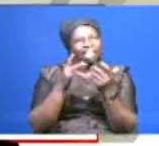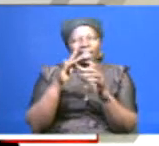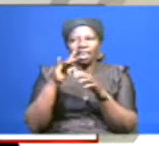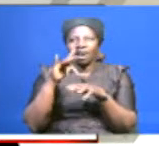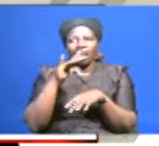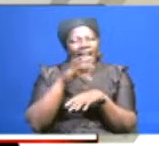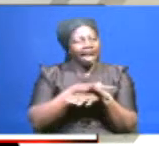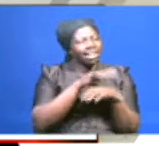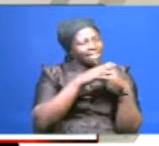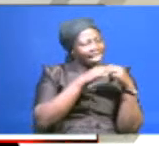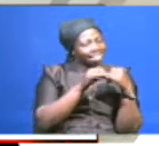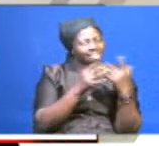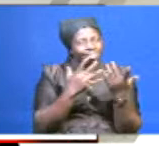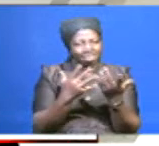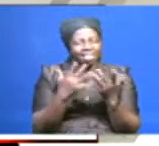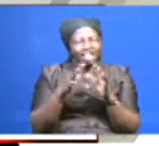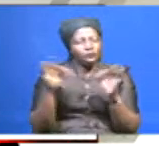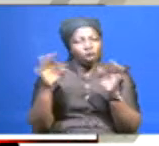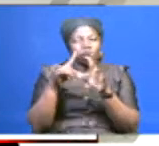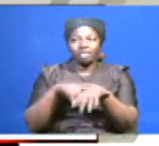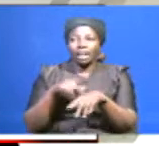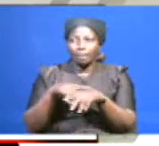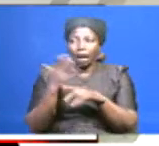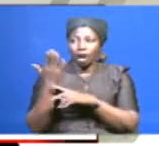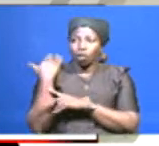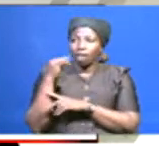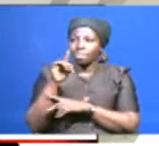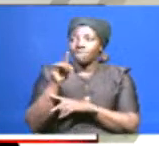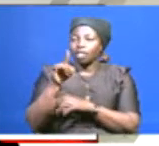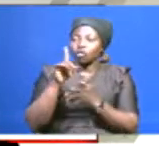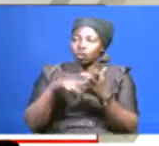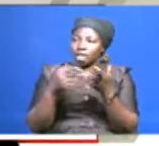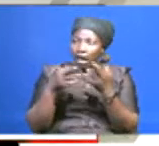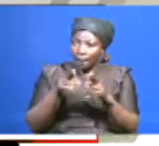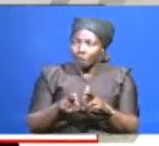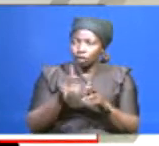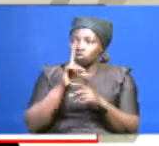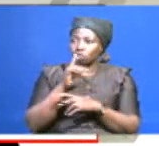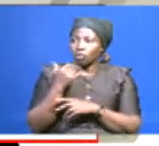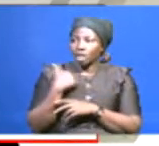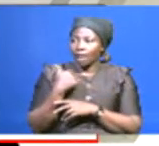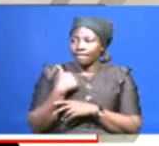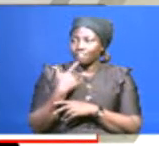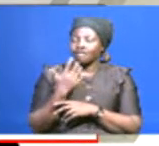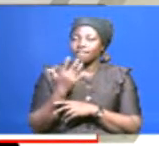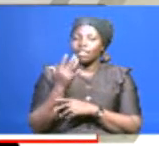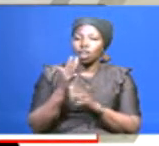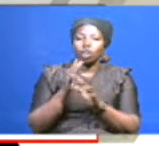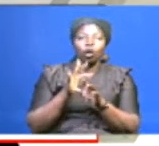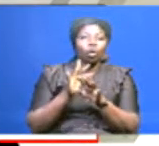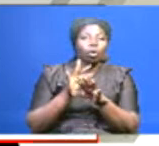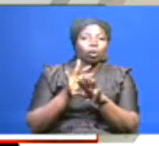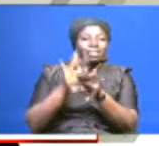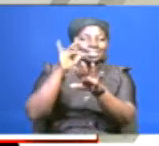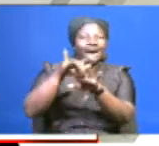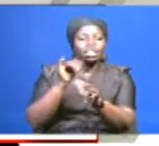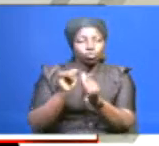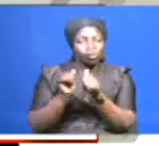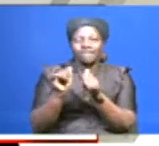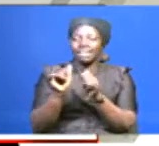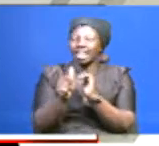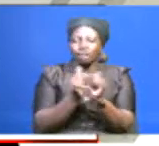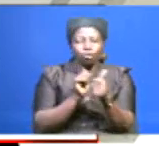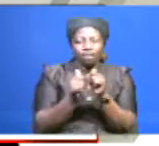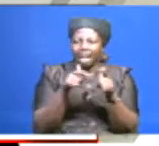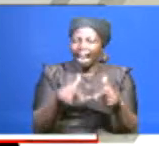It's a while. It's been some time. It's been a while. Yeah. So that was the case. Yeah. So there is unsporting conduct. So he pushed him.